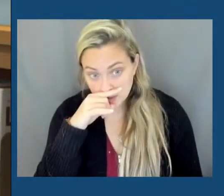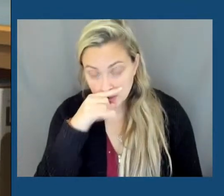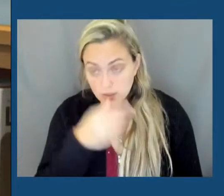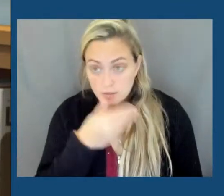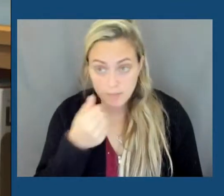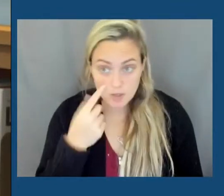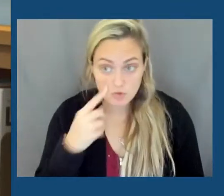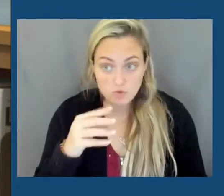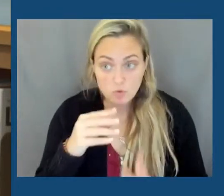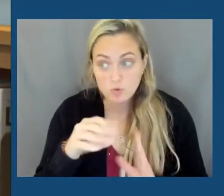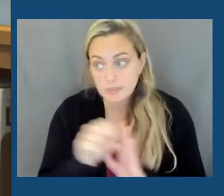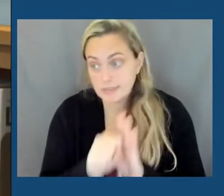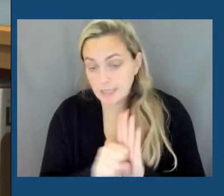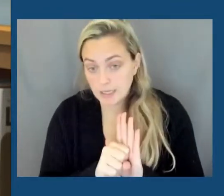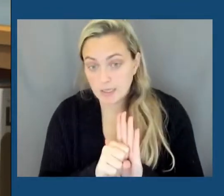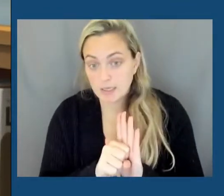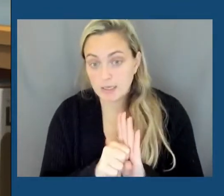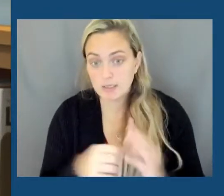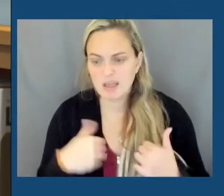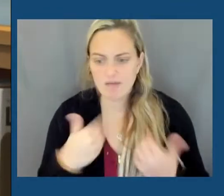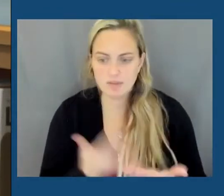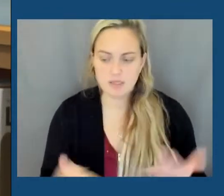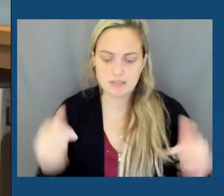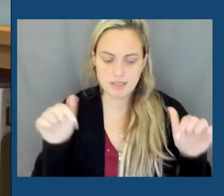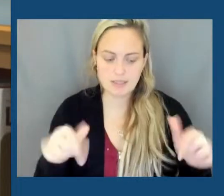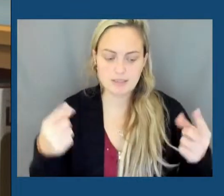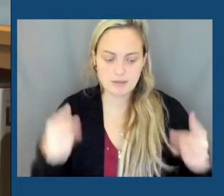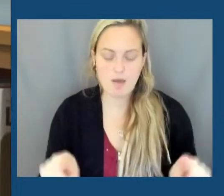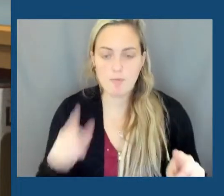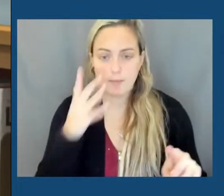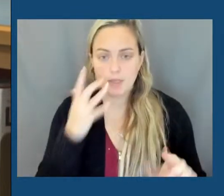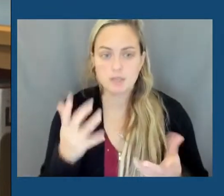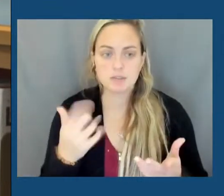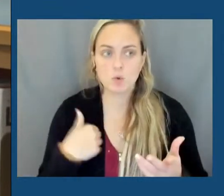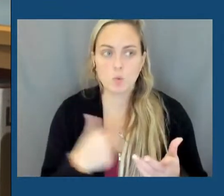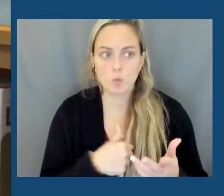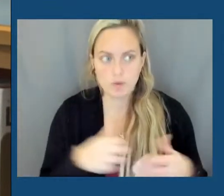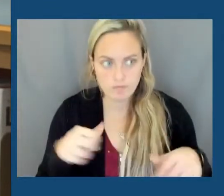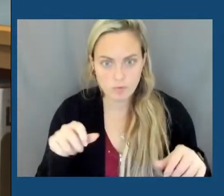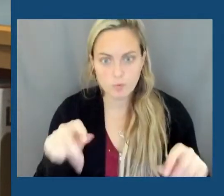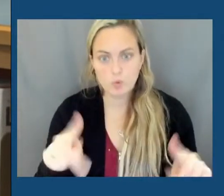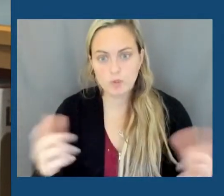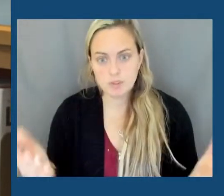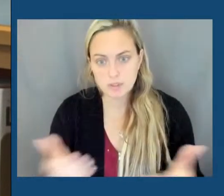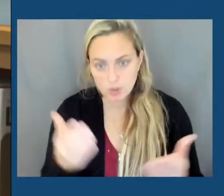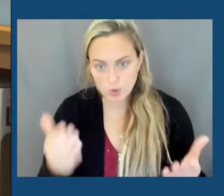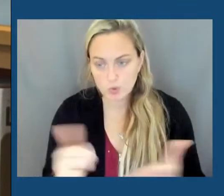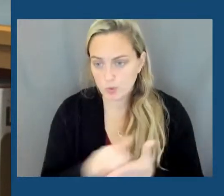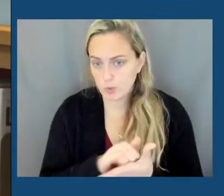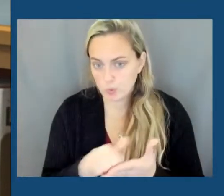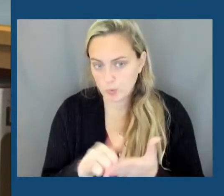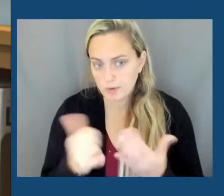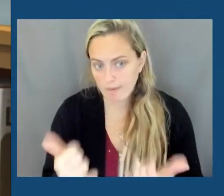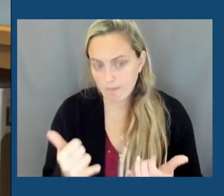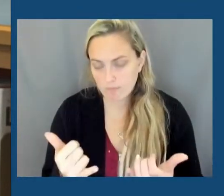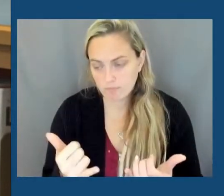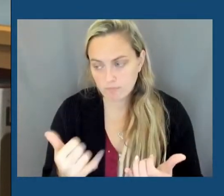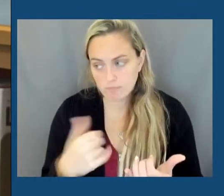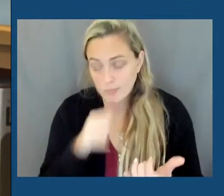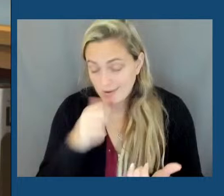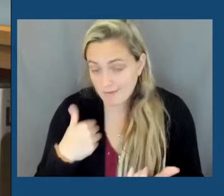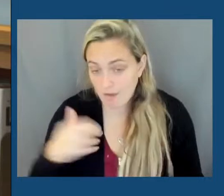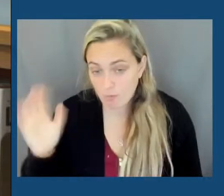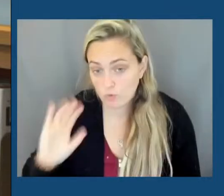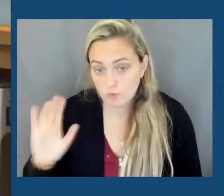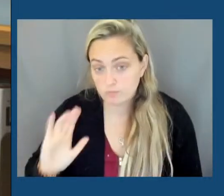our state is having things like this, because we have opportunities here in New York now that we didn't have